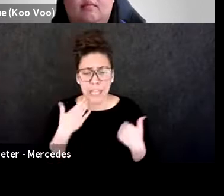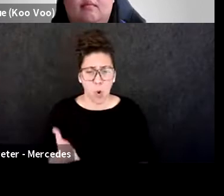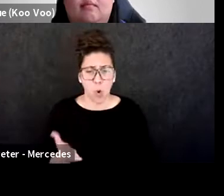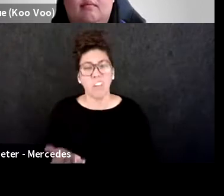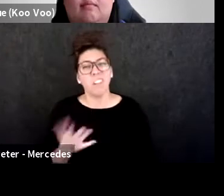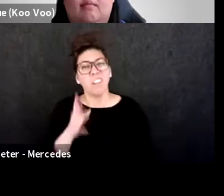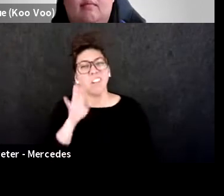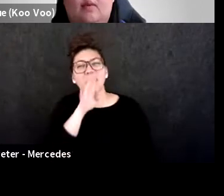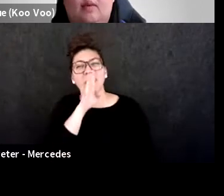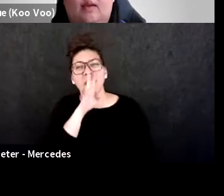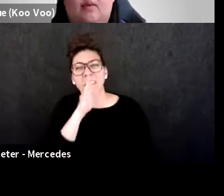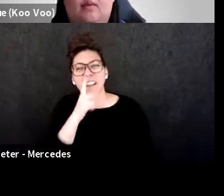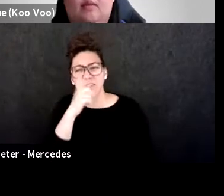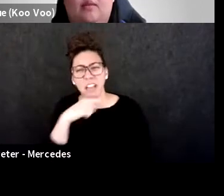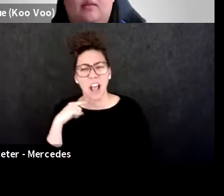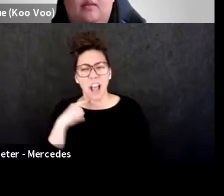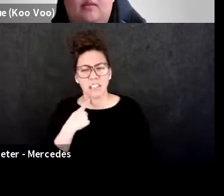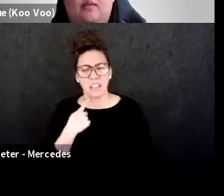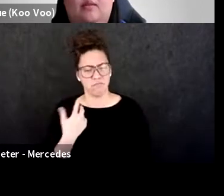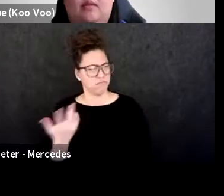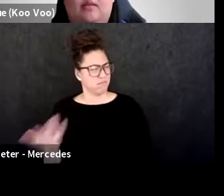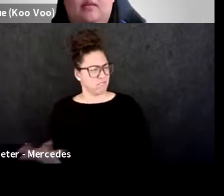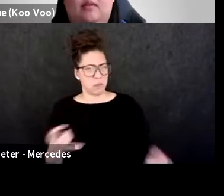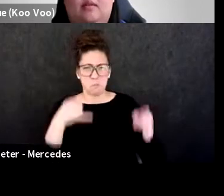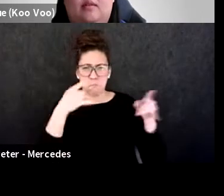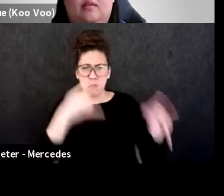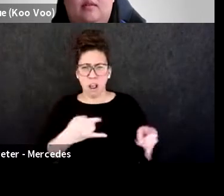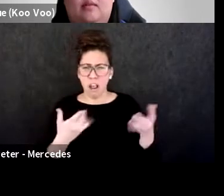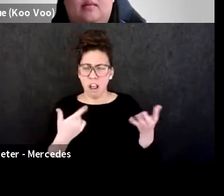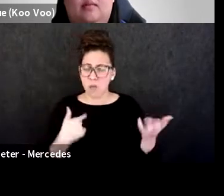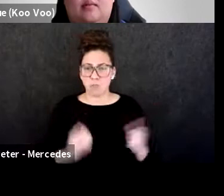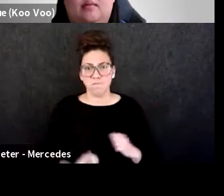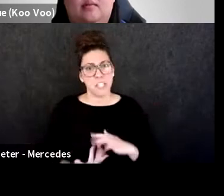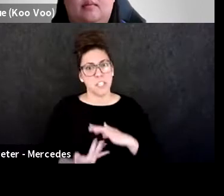was infuriated. And